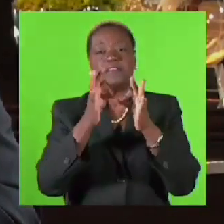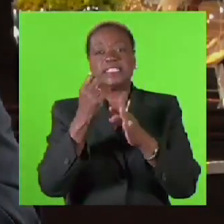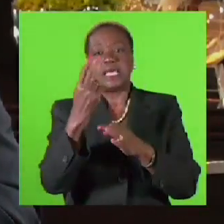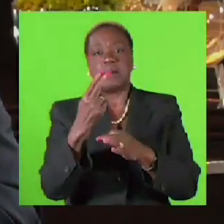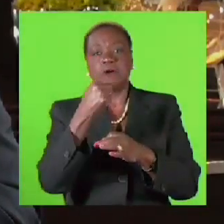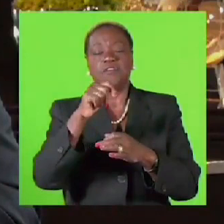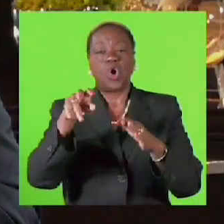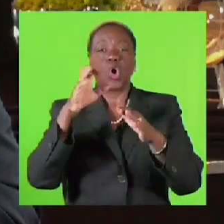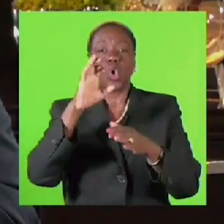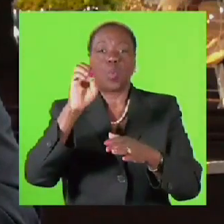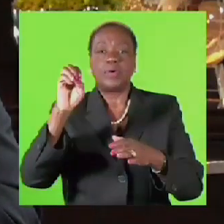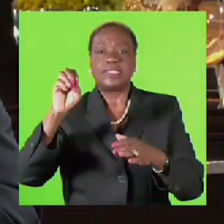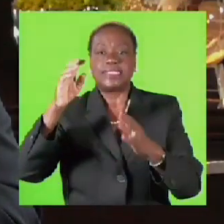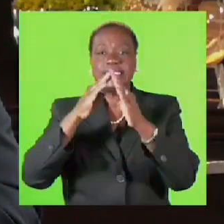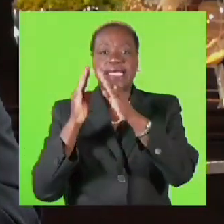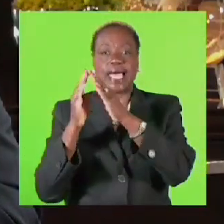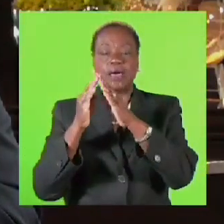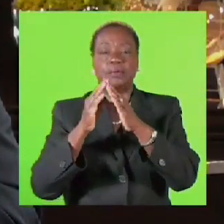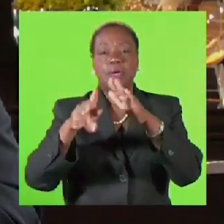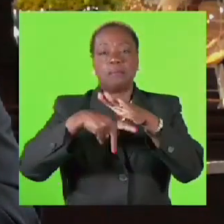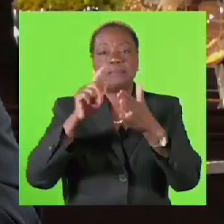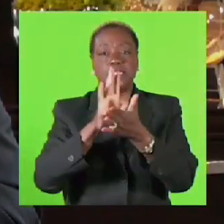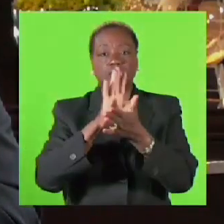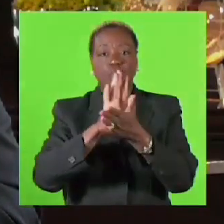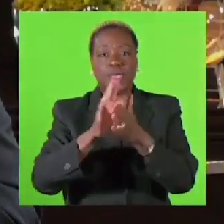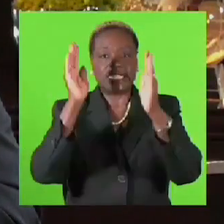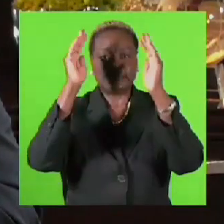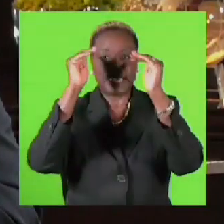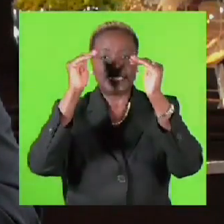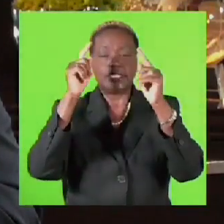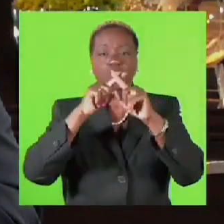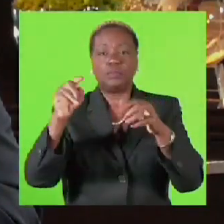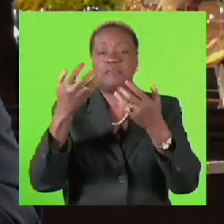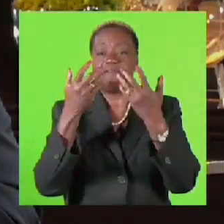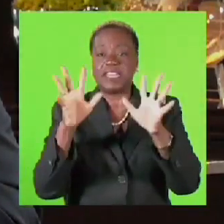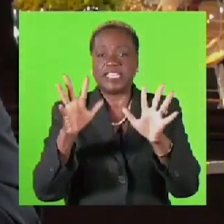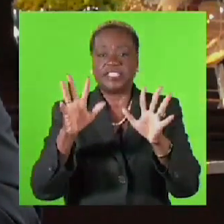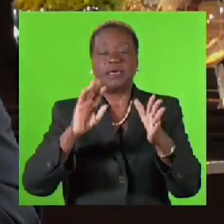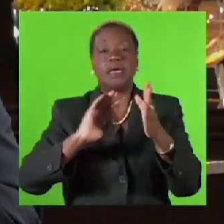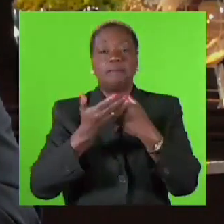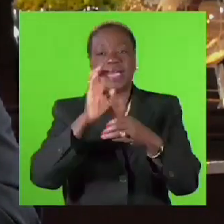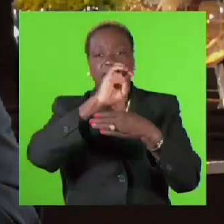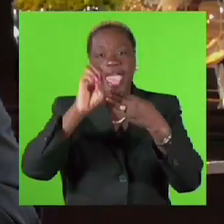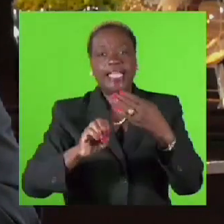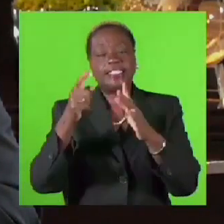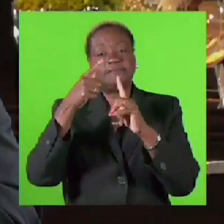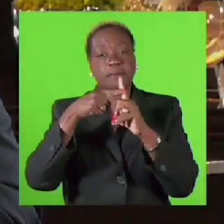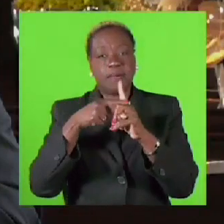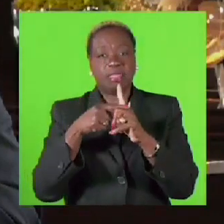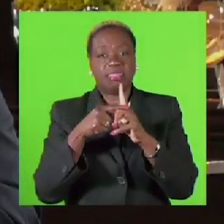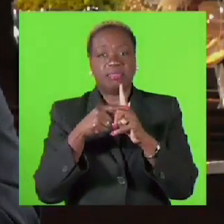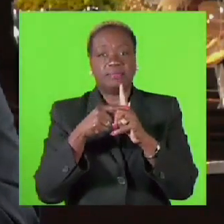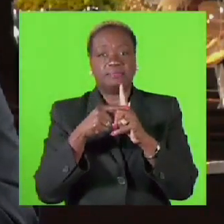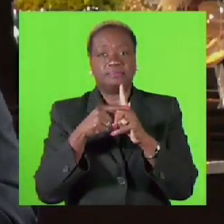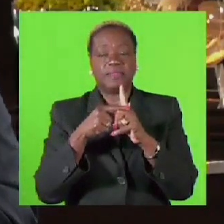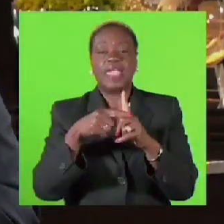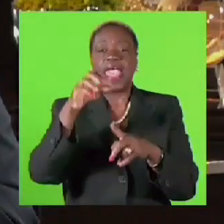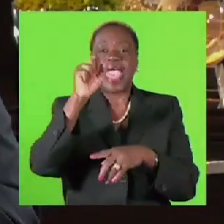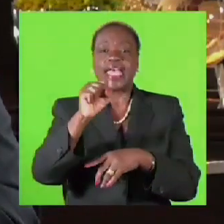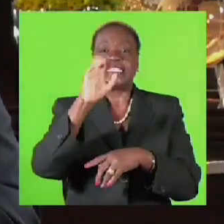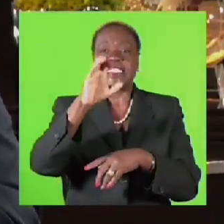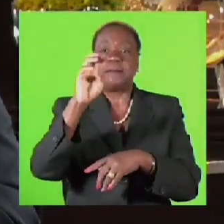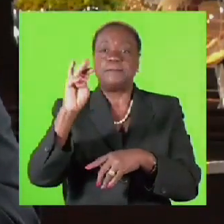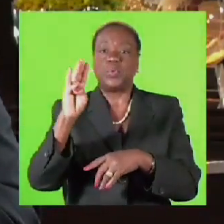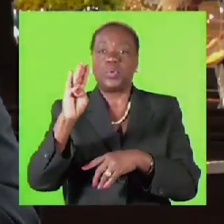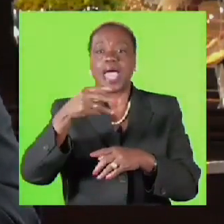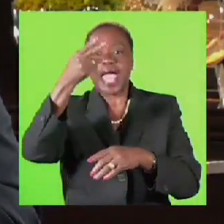on the Cooperstown Primary School are expected to be completed at the end of the month. The SC